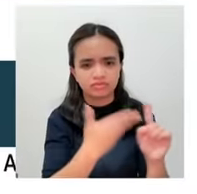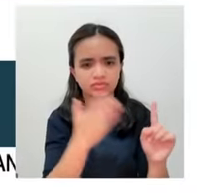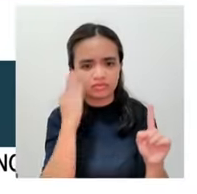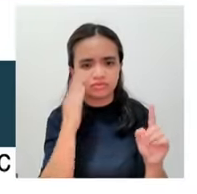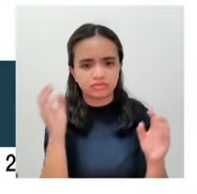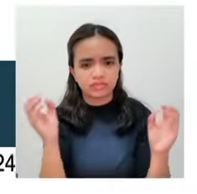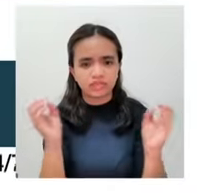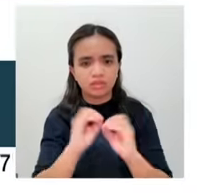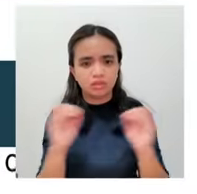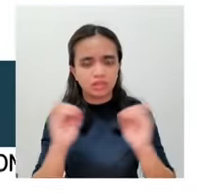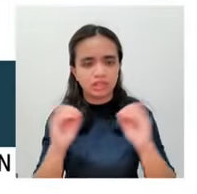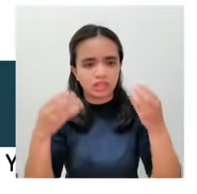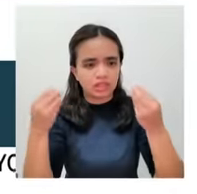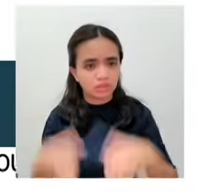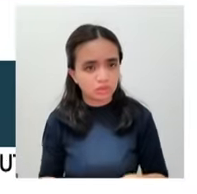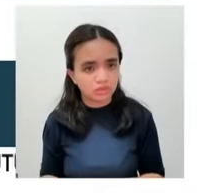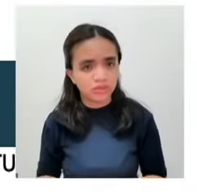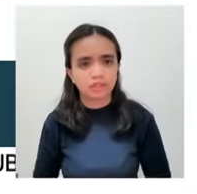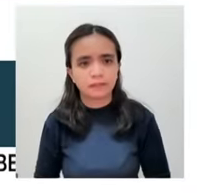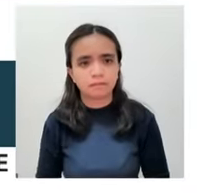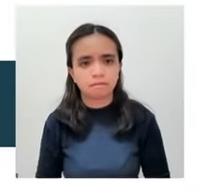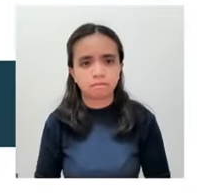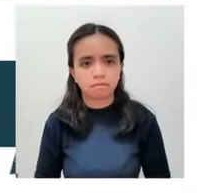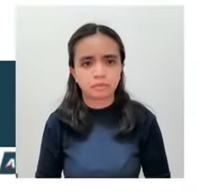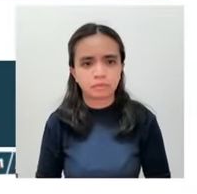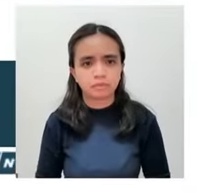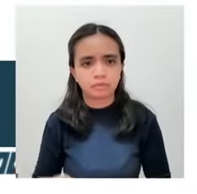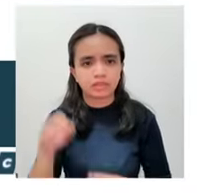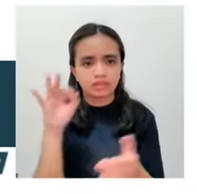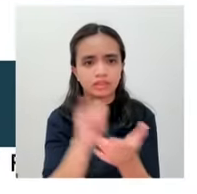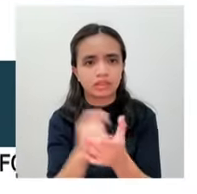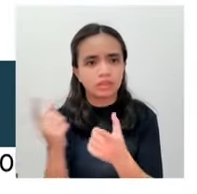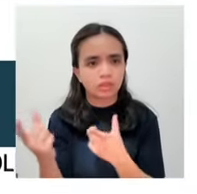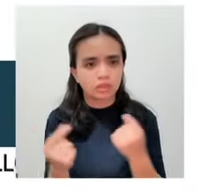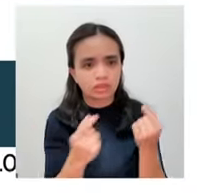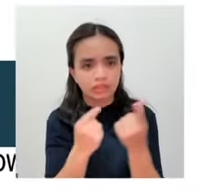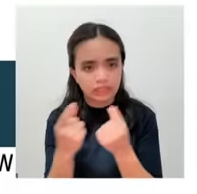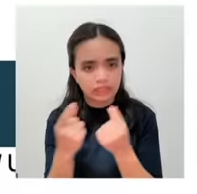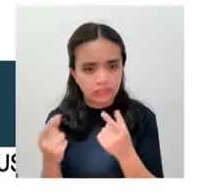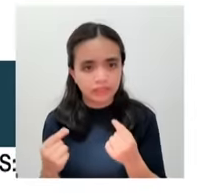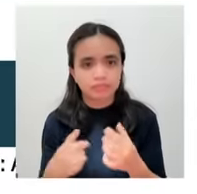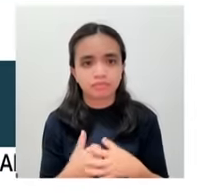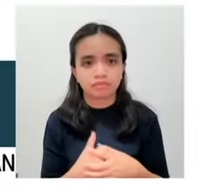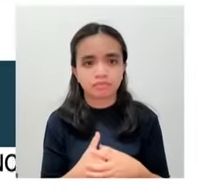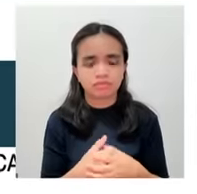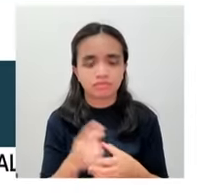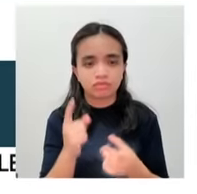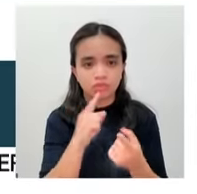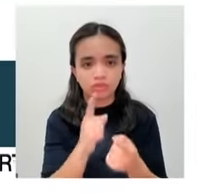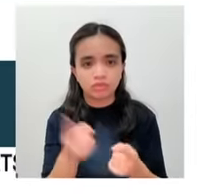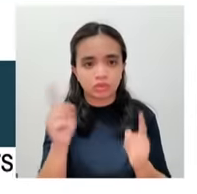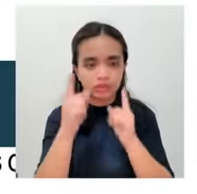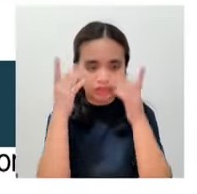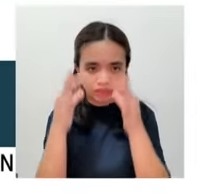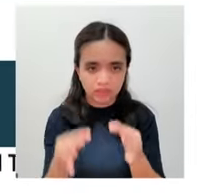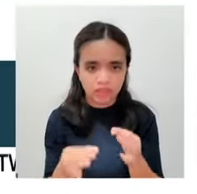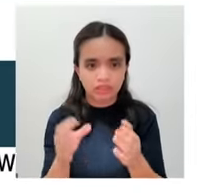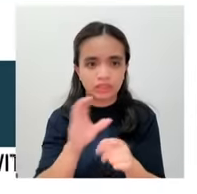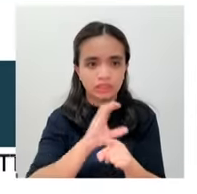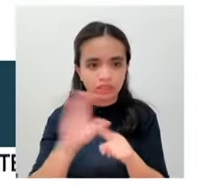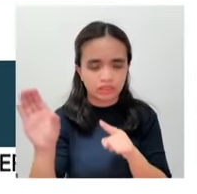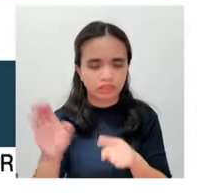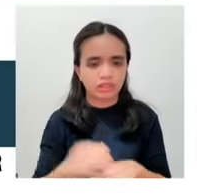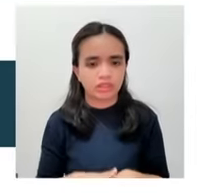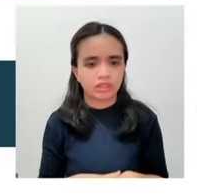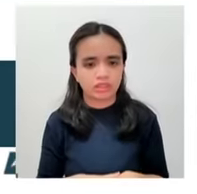nothing to lose. Kung ito ang gawin niya, kung decision sa kanyang career. So,